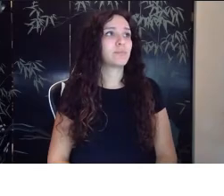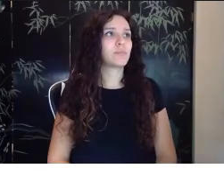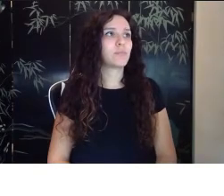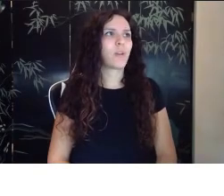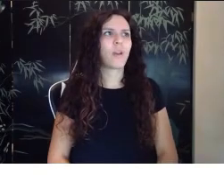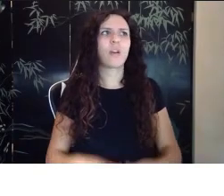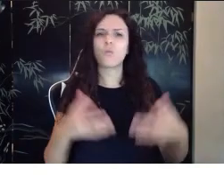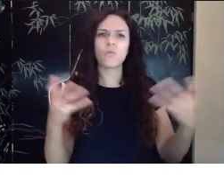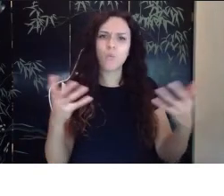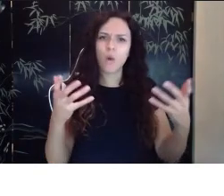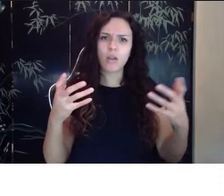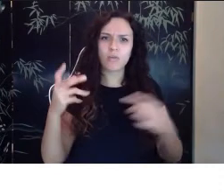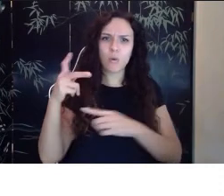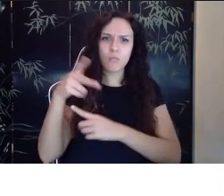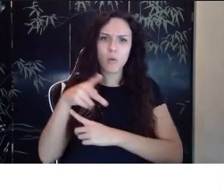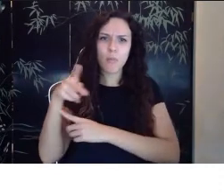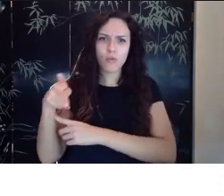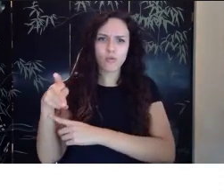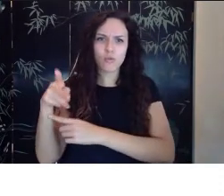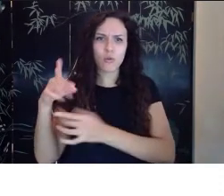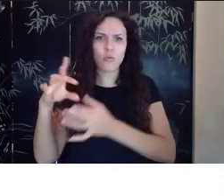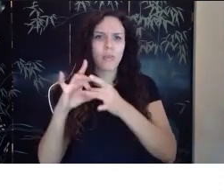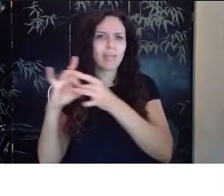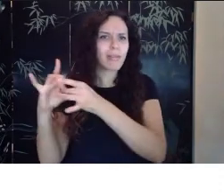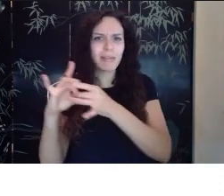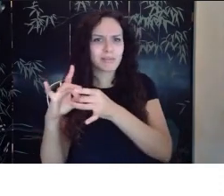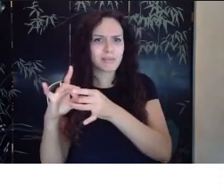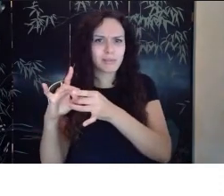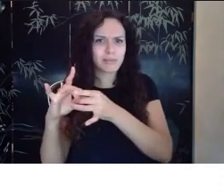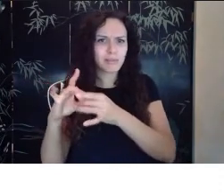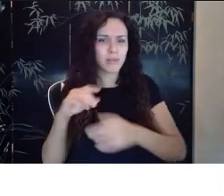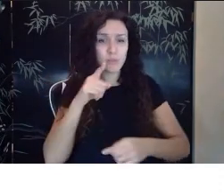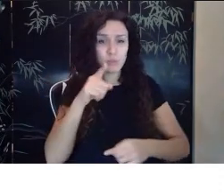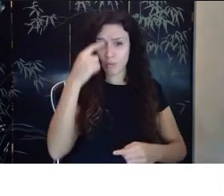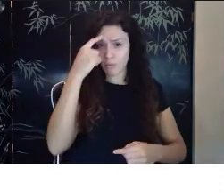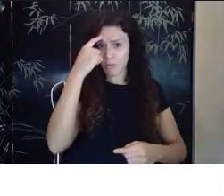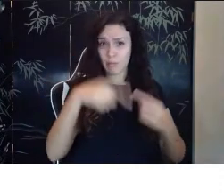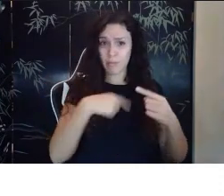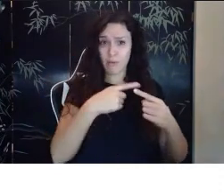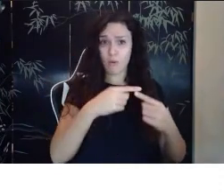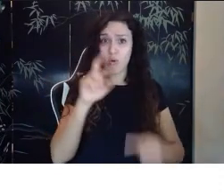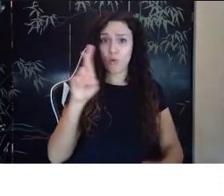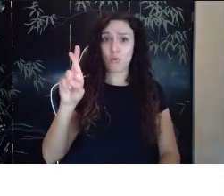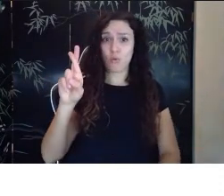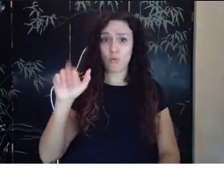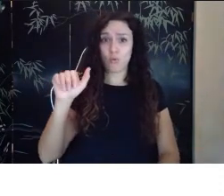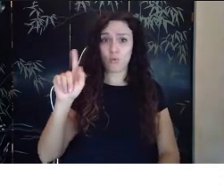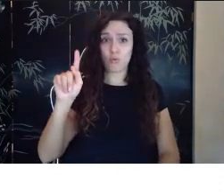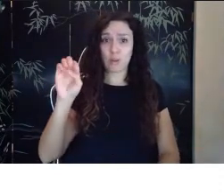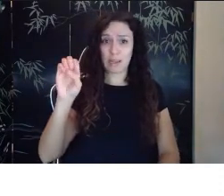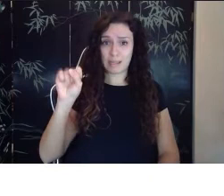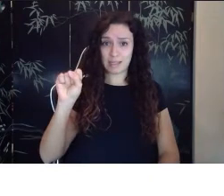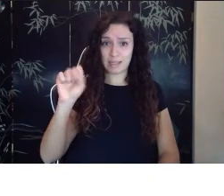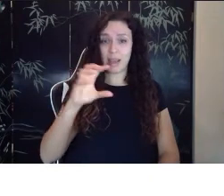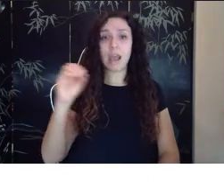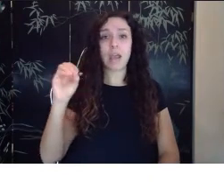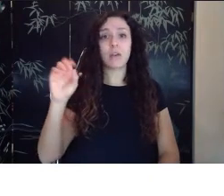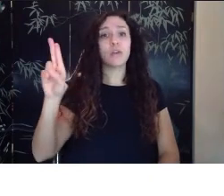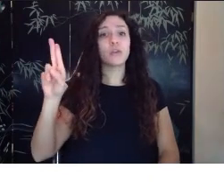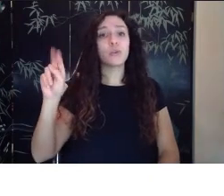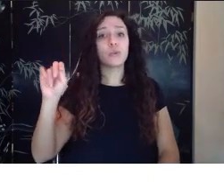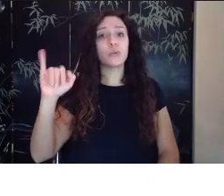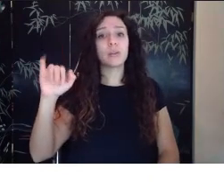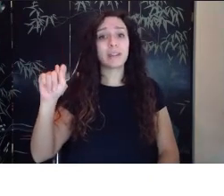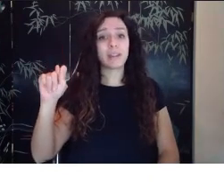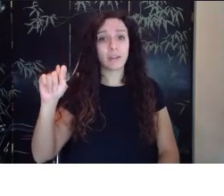All right, so what is a proportional relationship? Well, if you think about rates and unit rates, what we already have